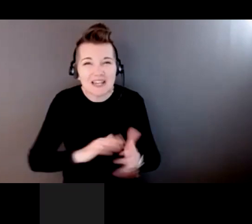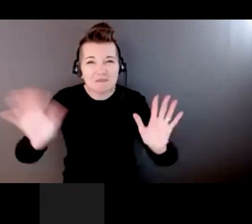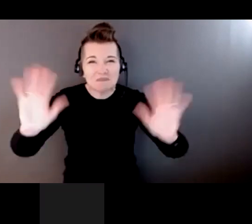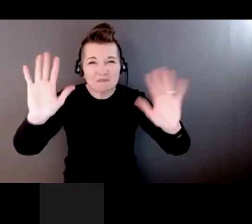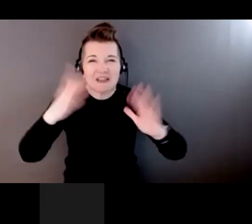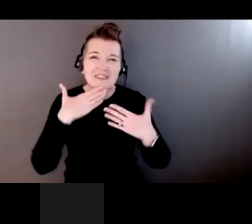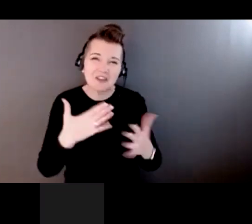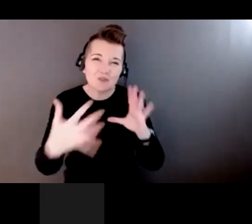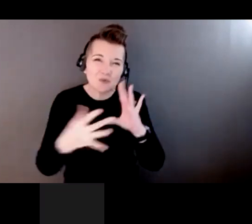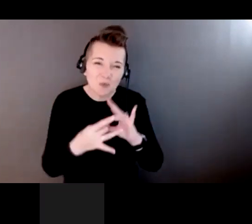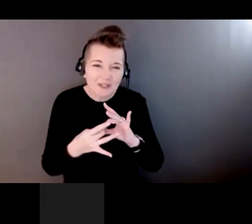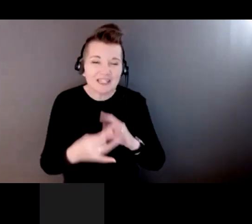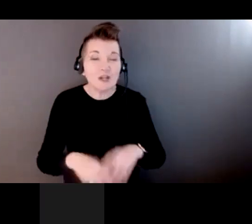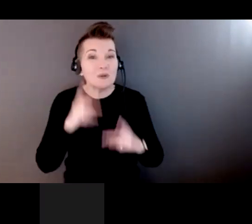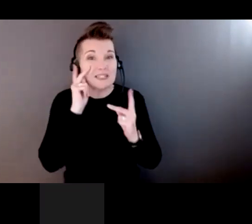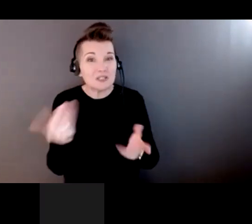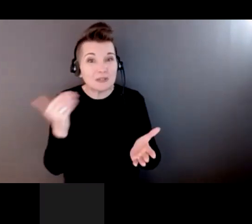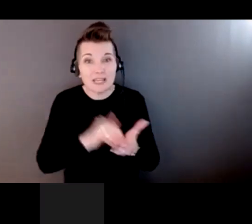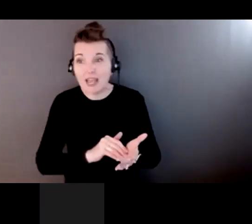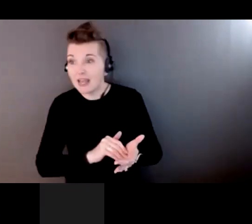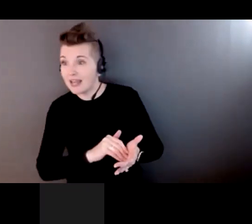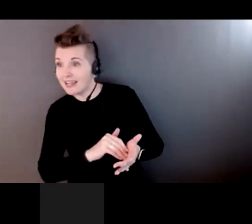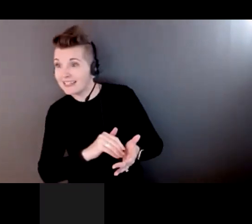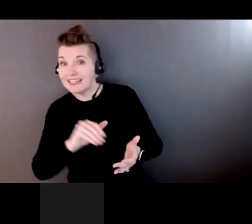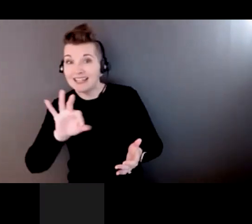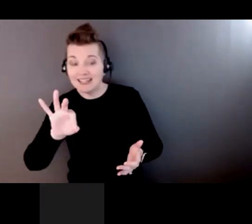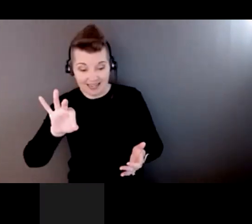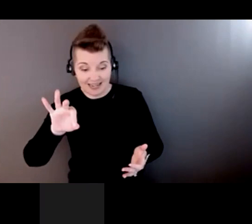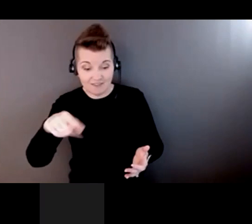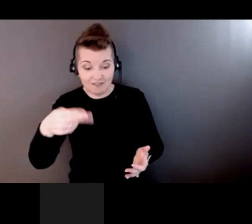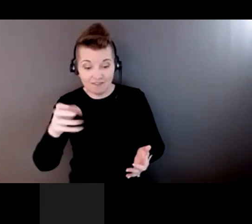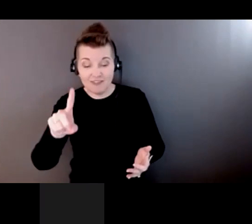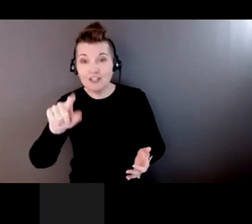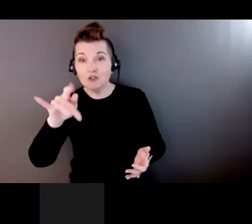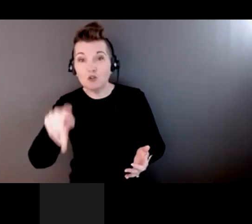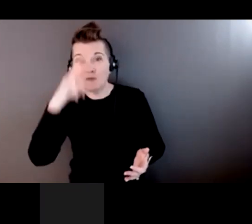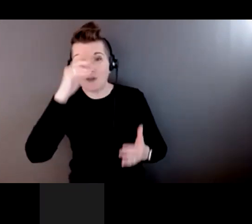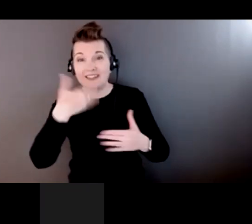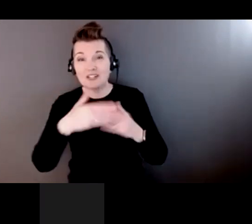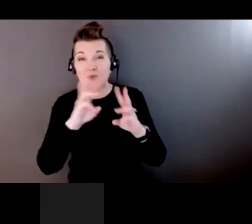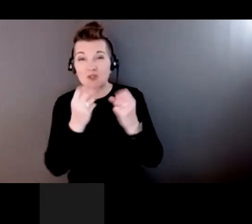for attending, and we'll see you back in Feed Loop for the next session. Bye, everyone. Thanks, Laura.